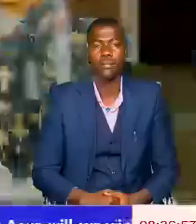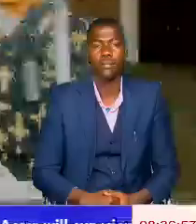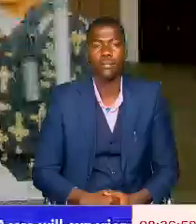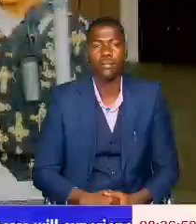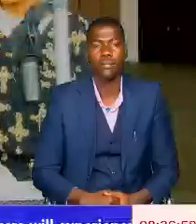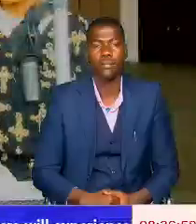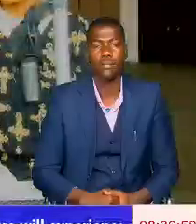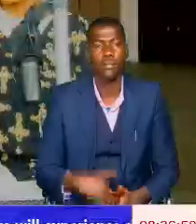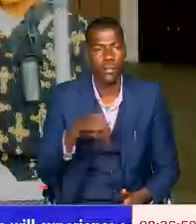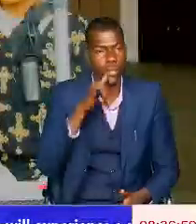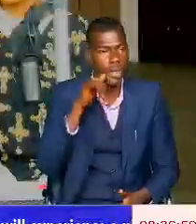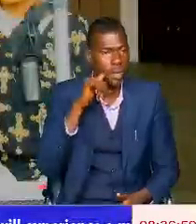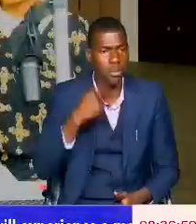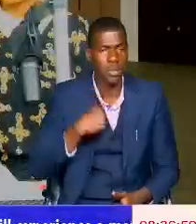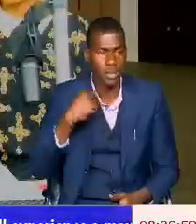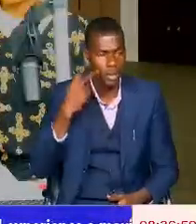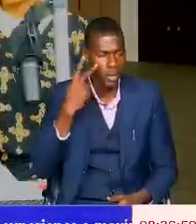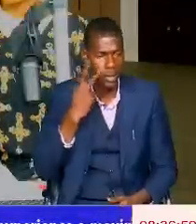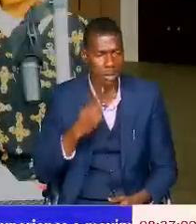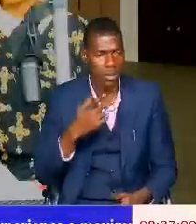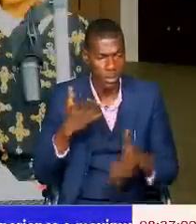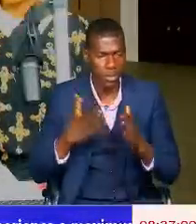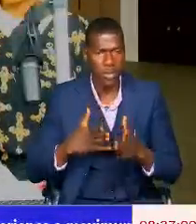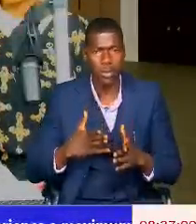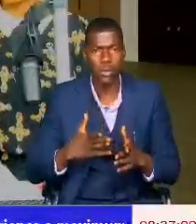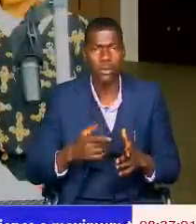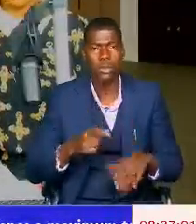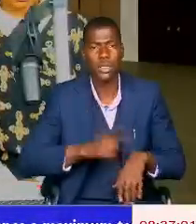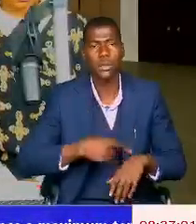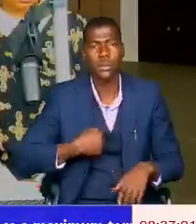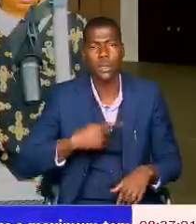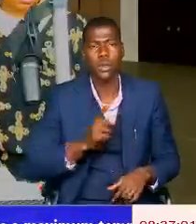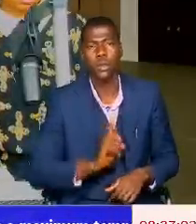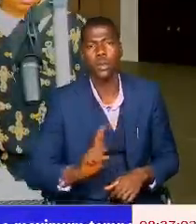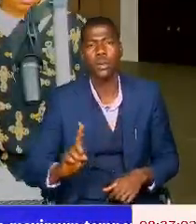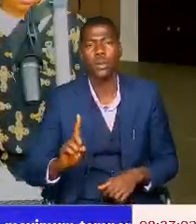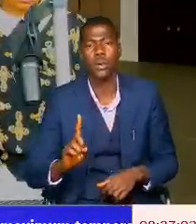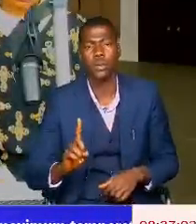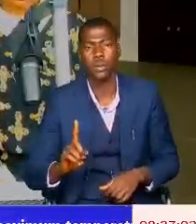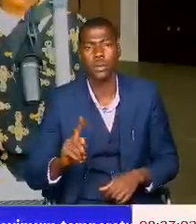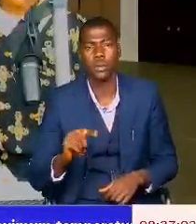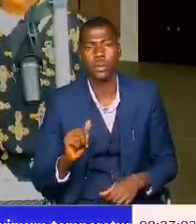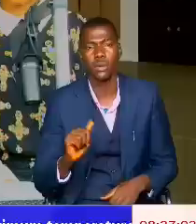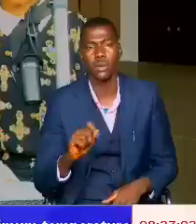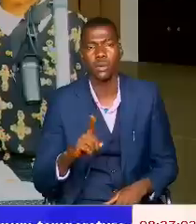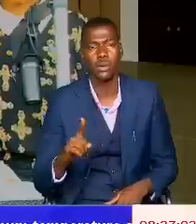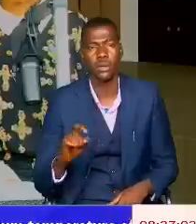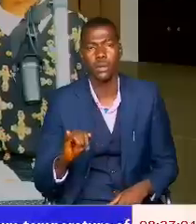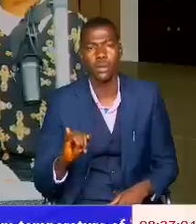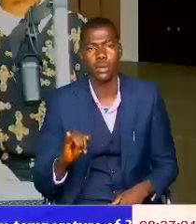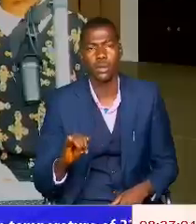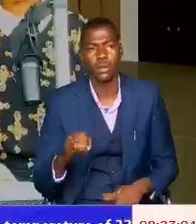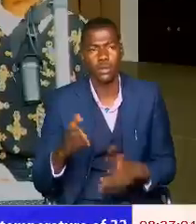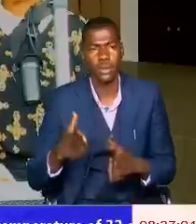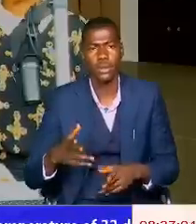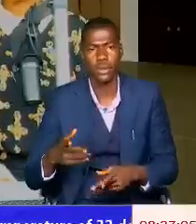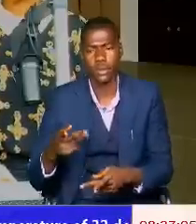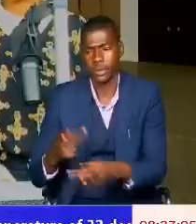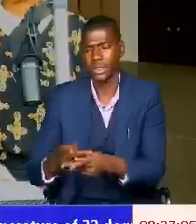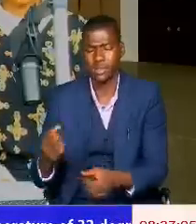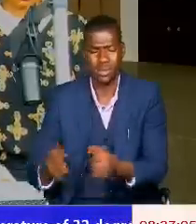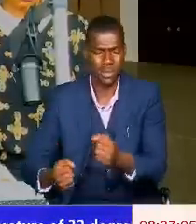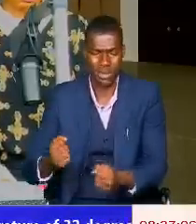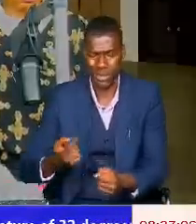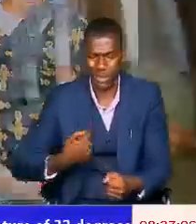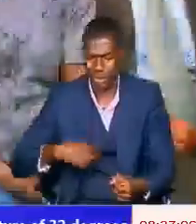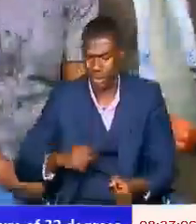Yesterday, I see somebody, as I come out here, one taxi man, he park motor. Me and Abdul Hakim, as we reach